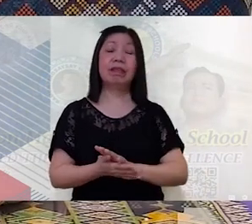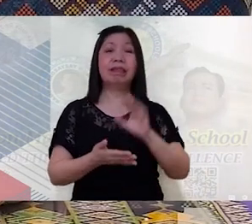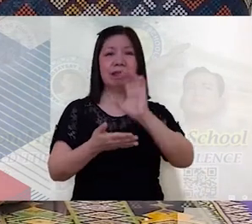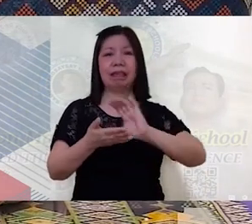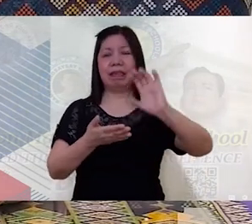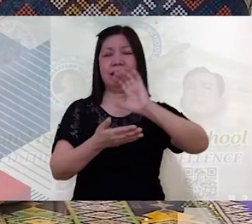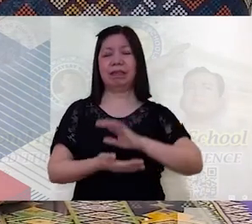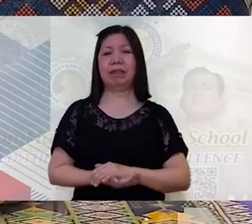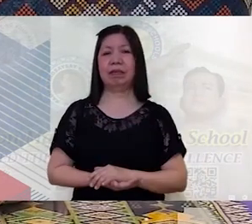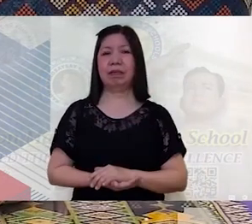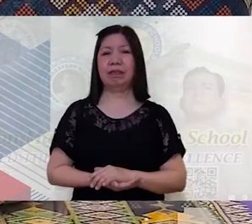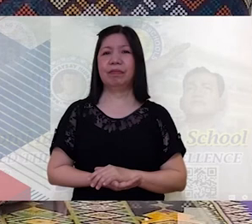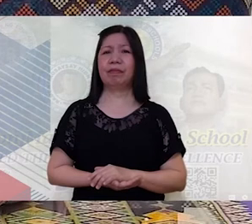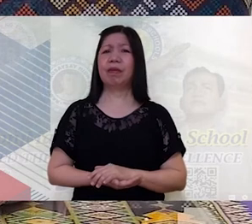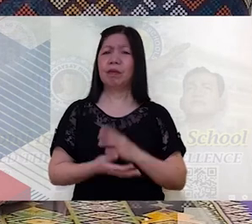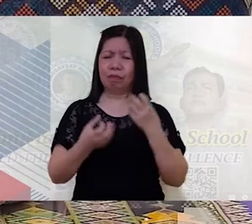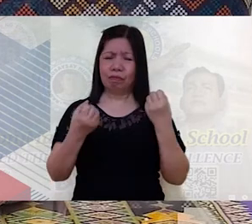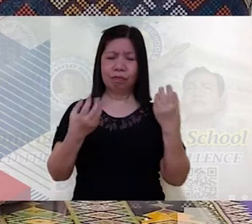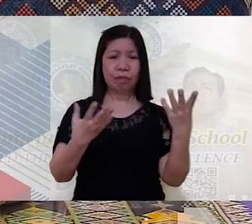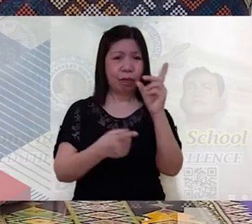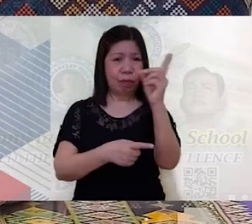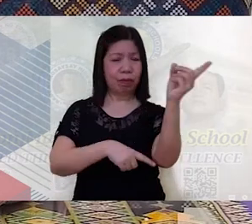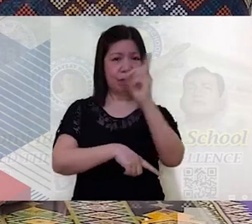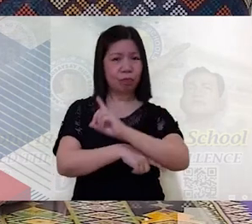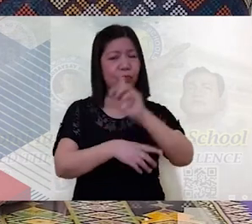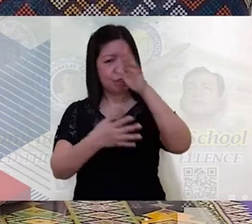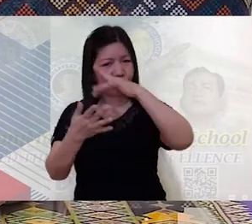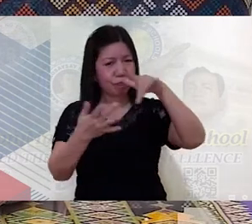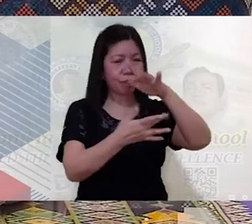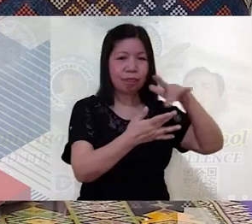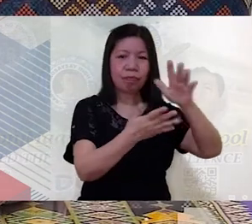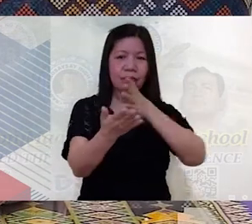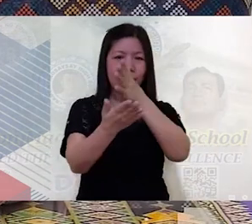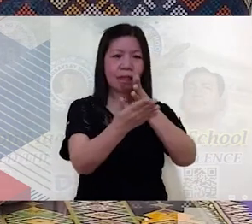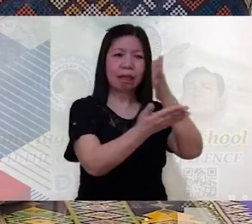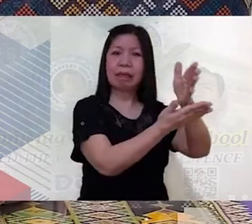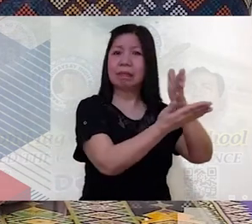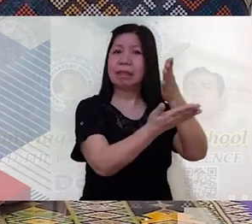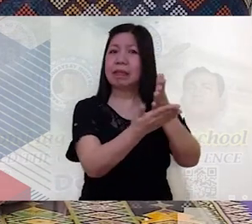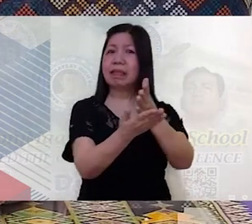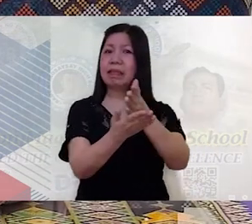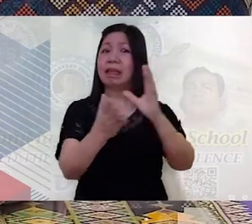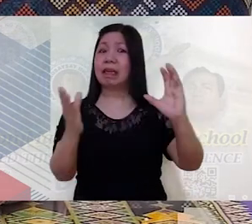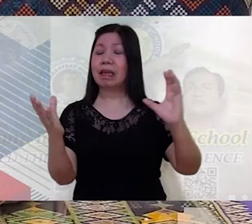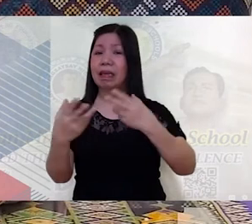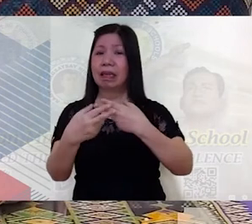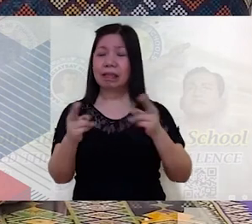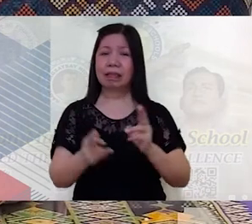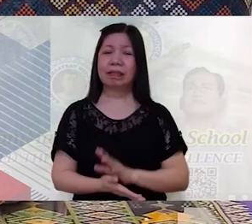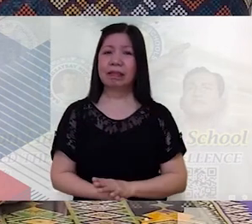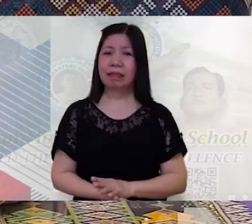college. We would spend one whole day going around the campus, visiting the